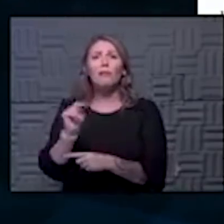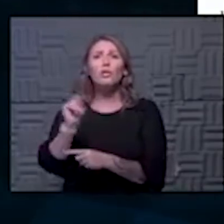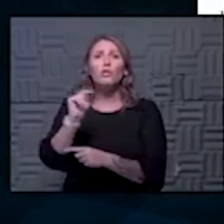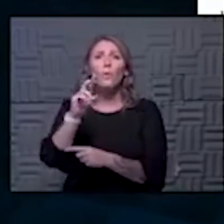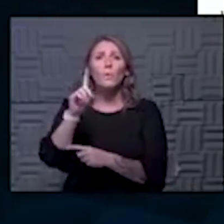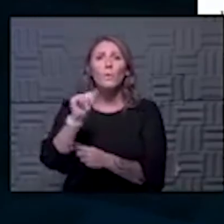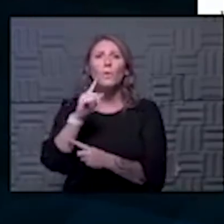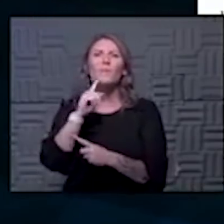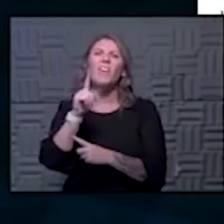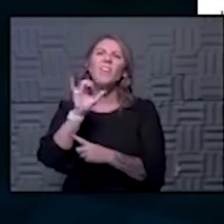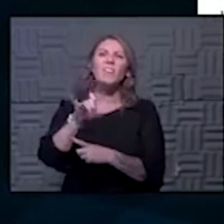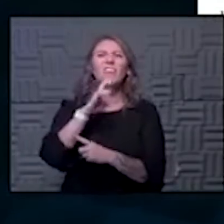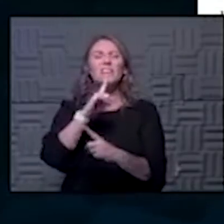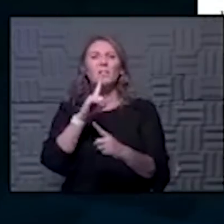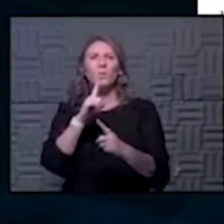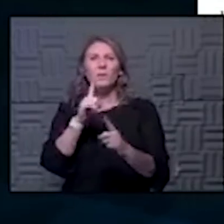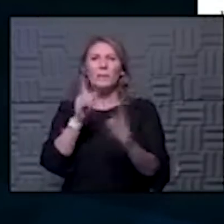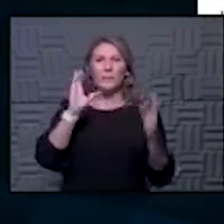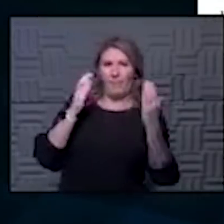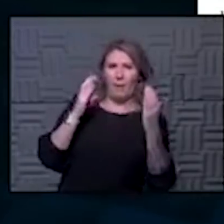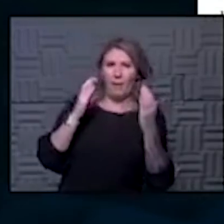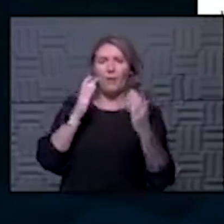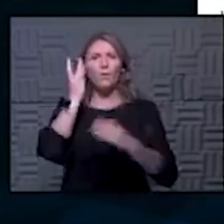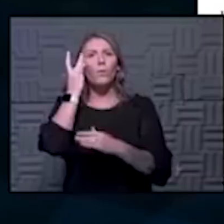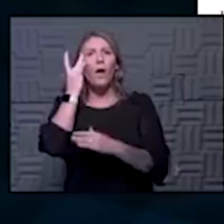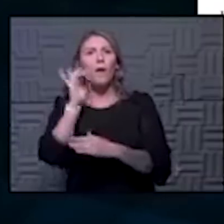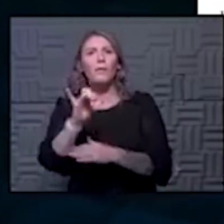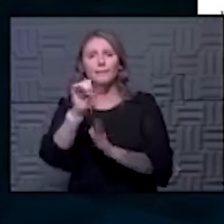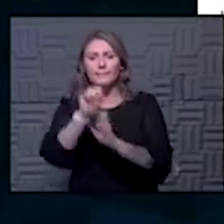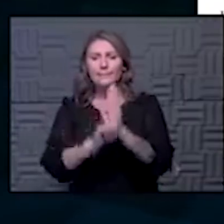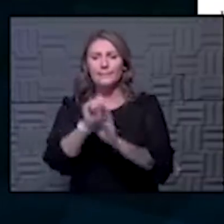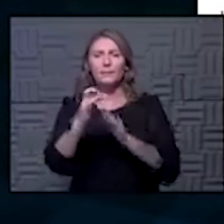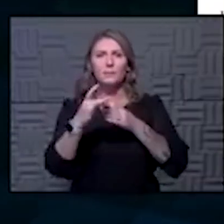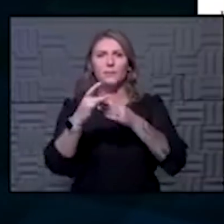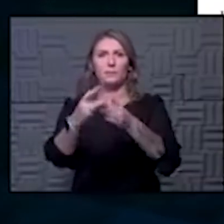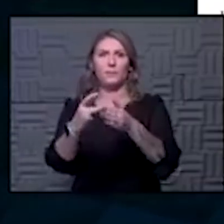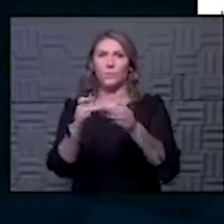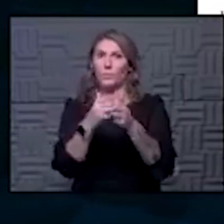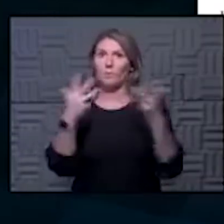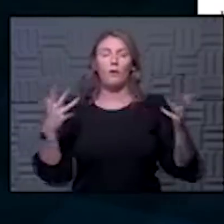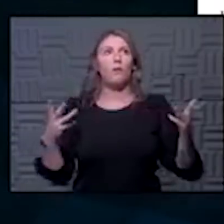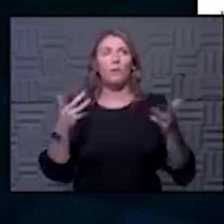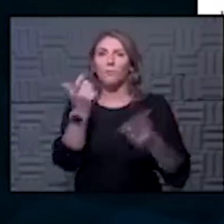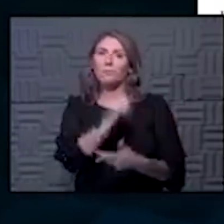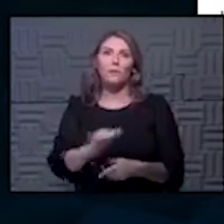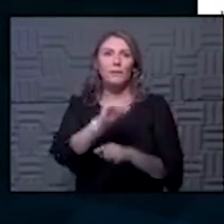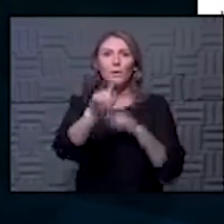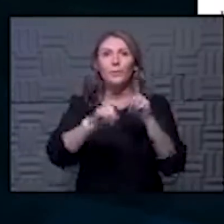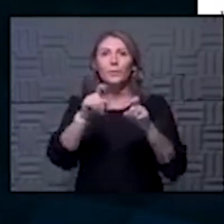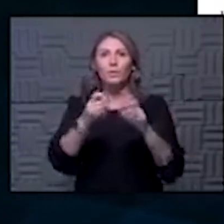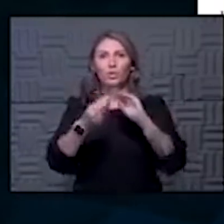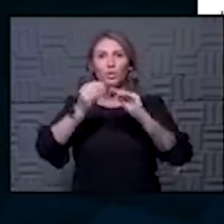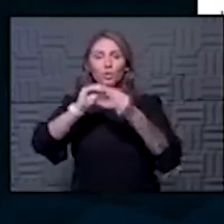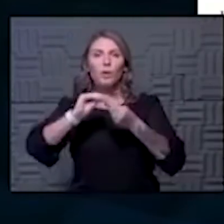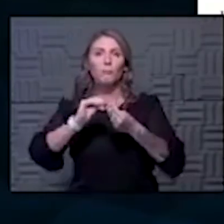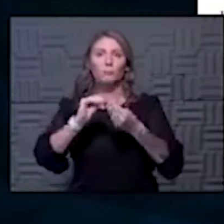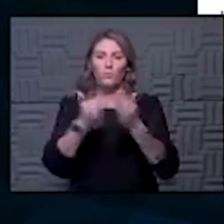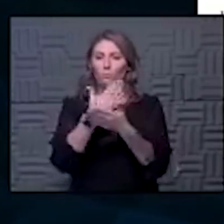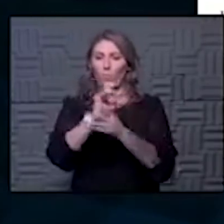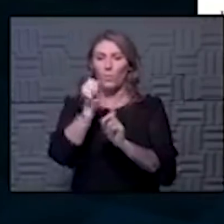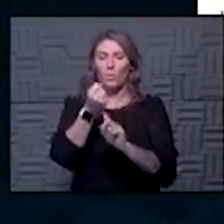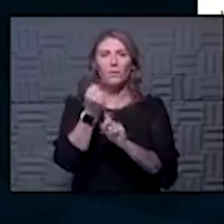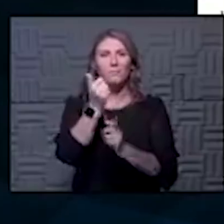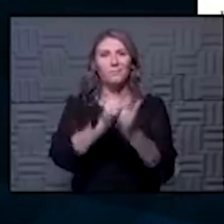as a benchmark over the past few weeks because it has been the state that has been leading, without a doubt, this number of new cases per million,